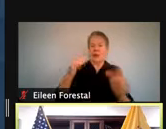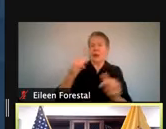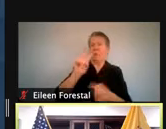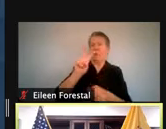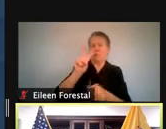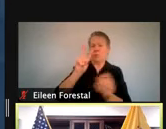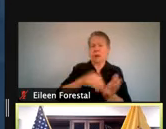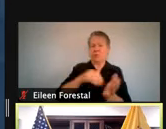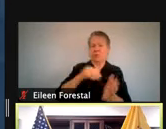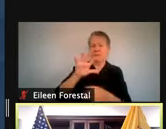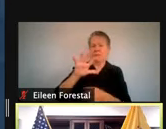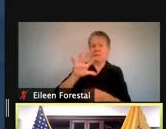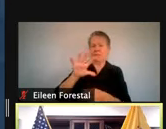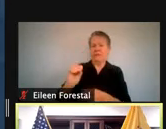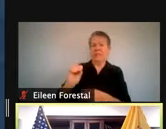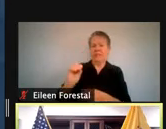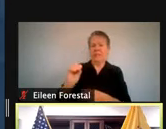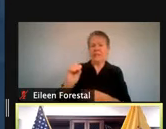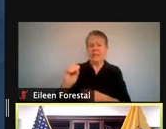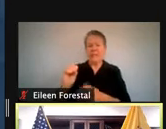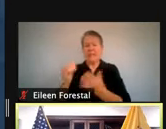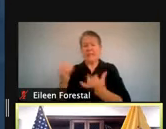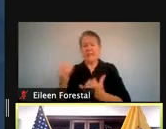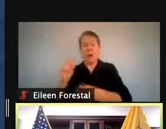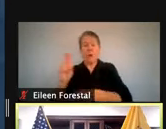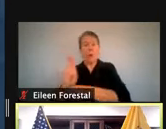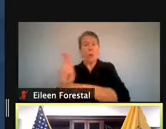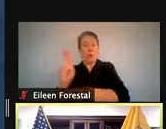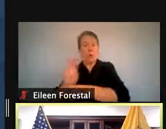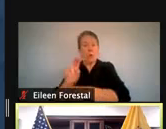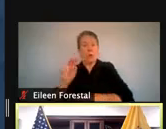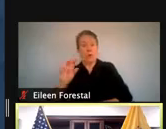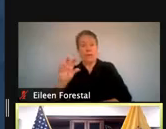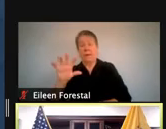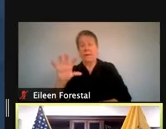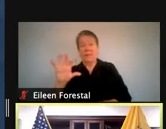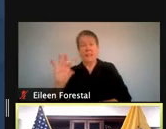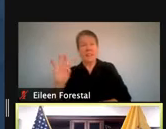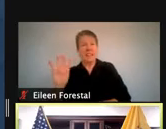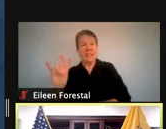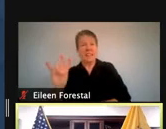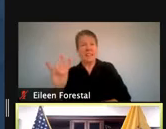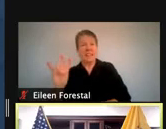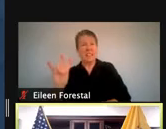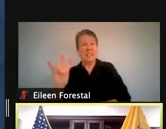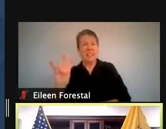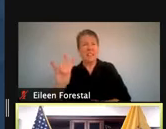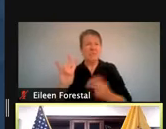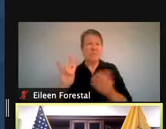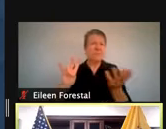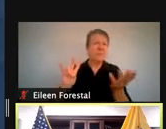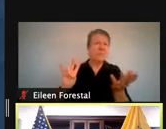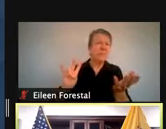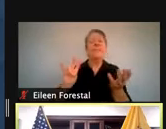And remember, for the most part, a ventilator is a different category than the other PPEs. So when you send